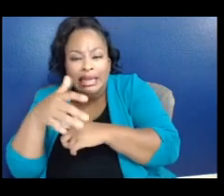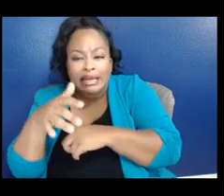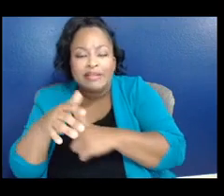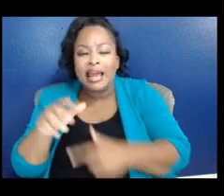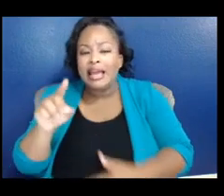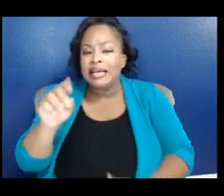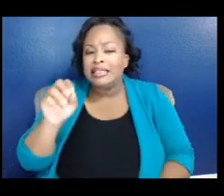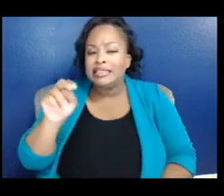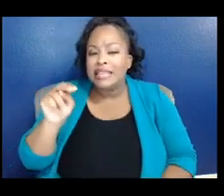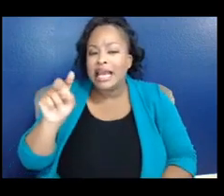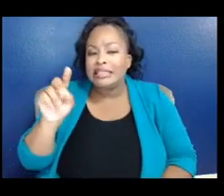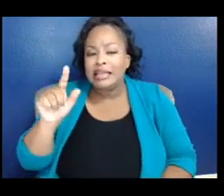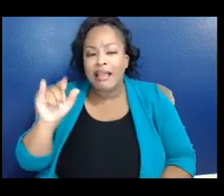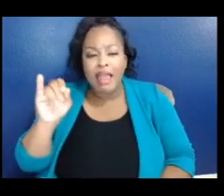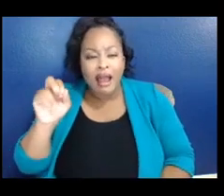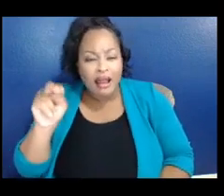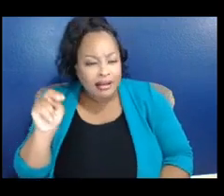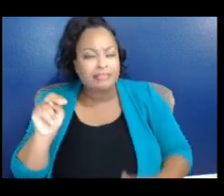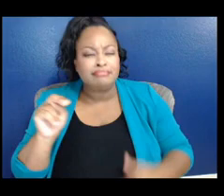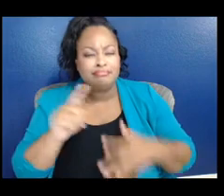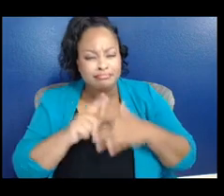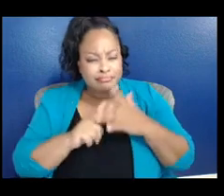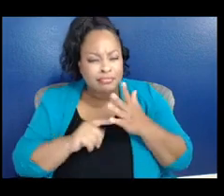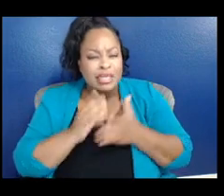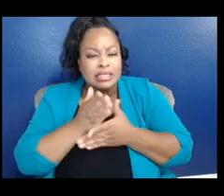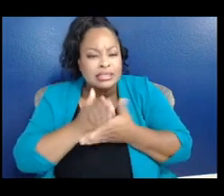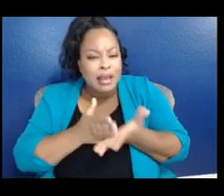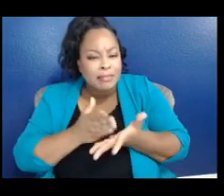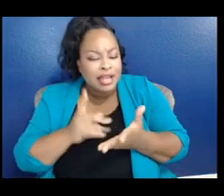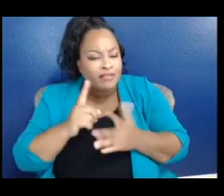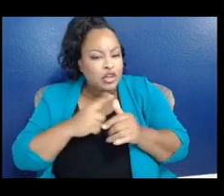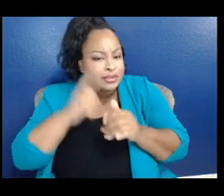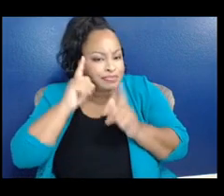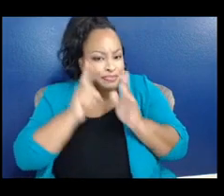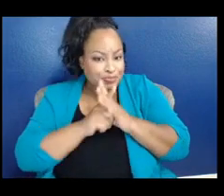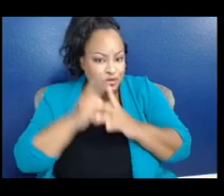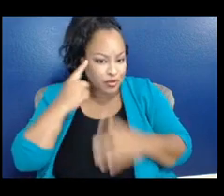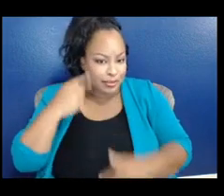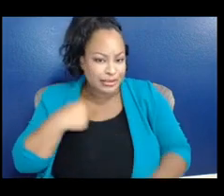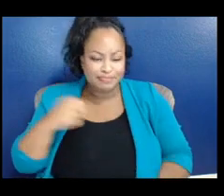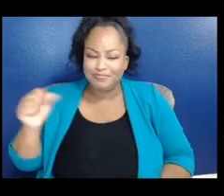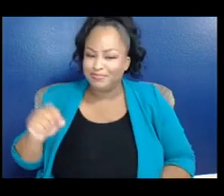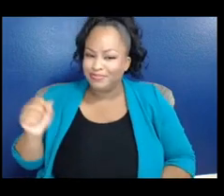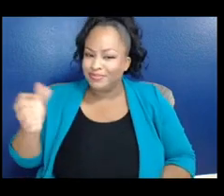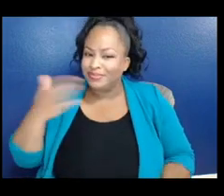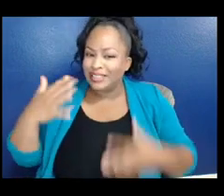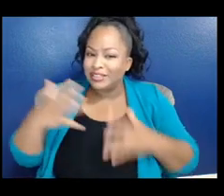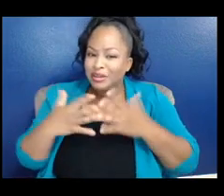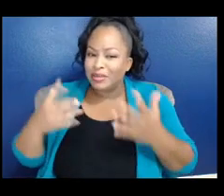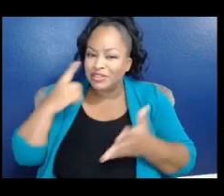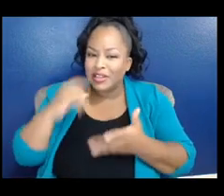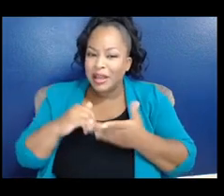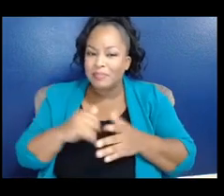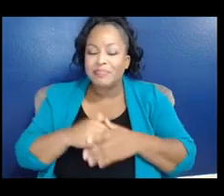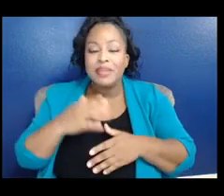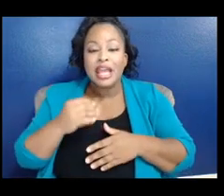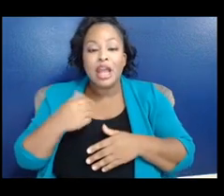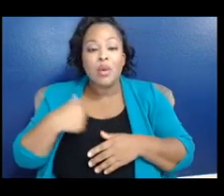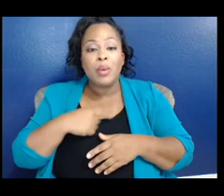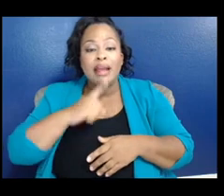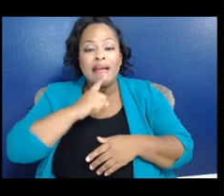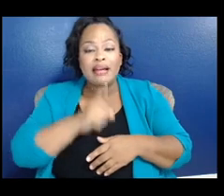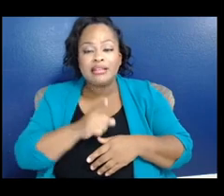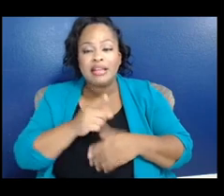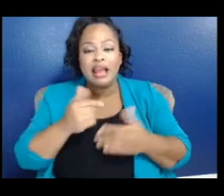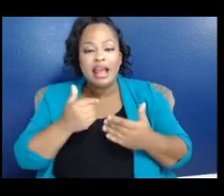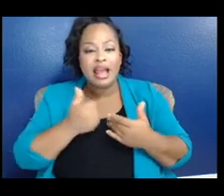dandelion greens. Just some of the things that are first coming to mind for me. Absolutely. Thank you so much for that. And we actually had